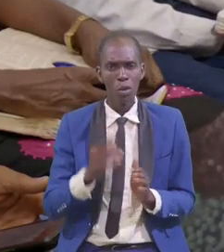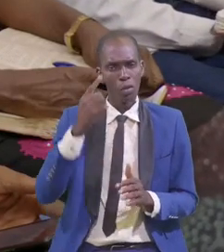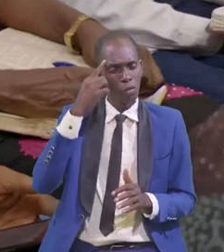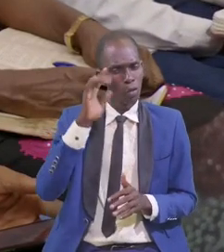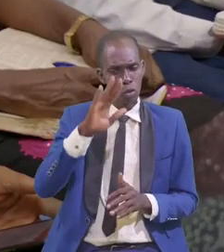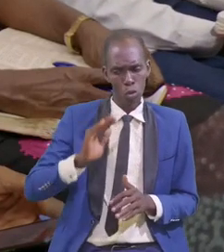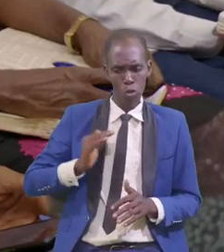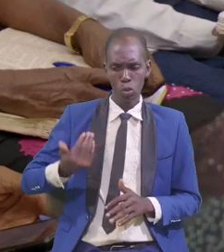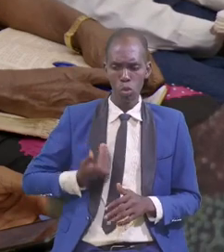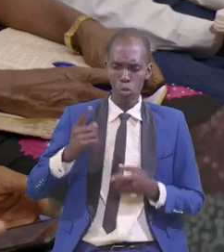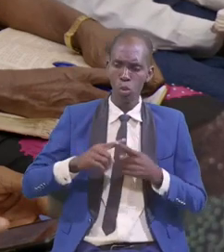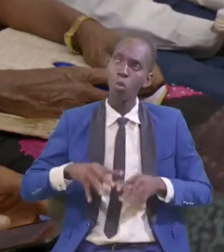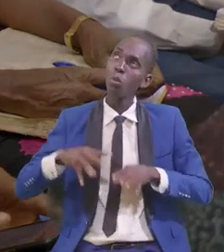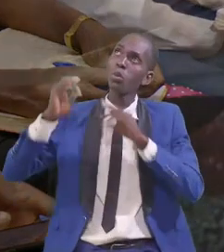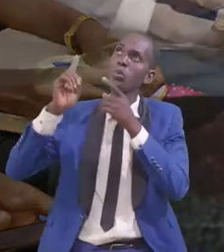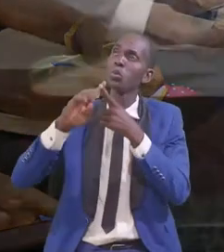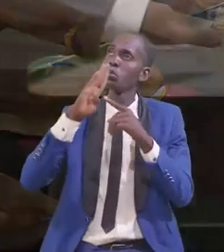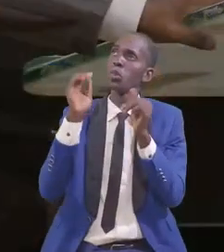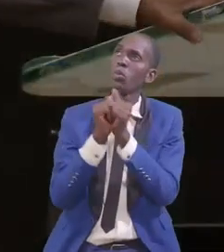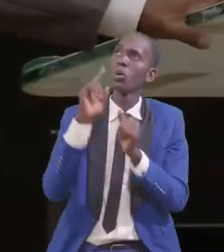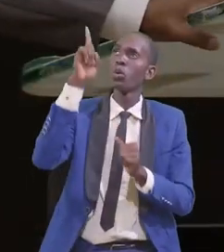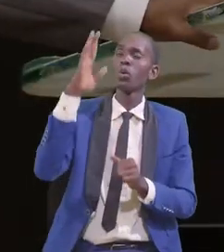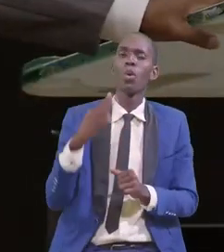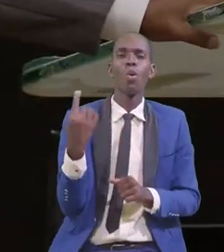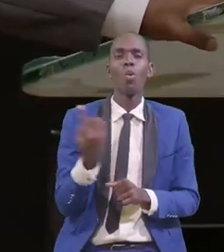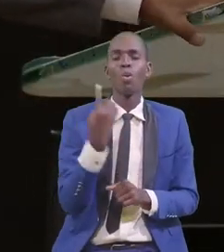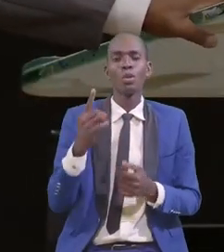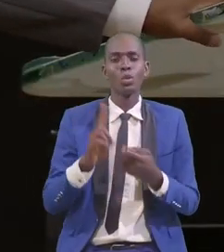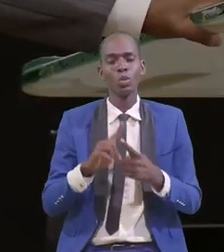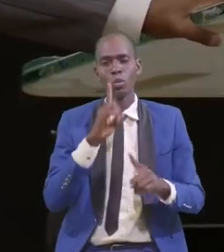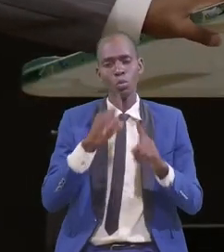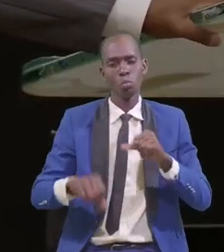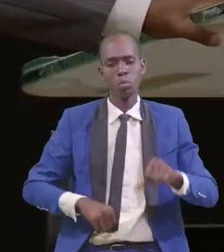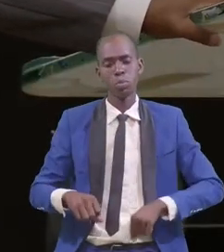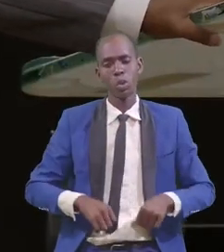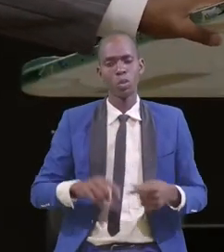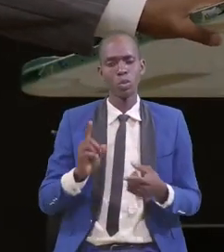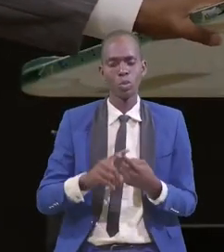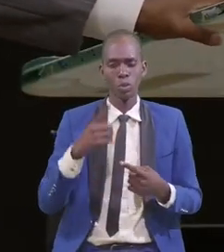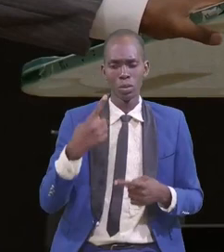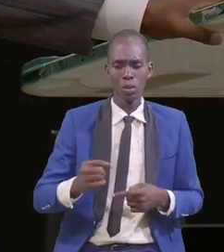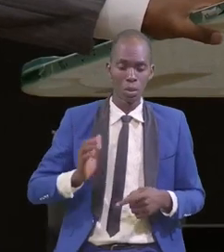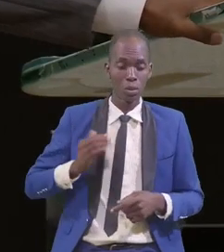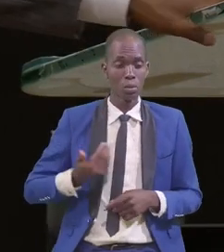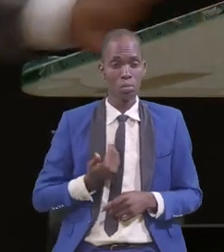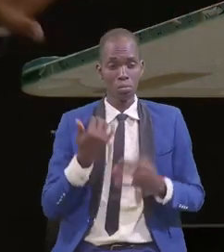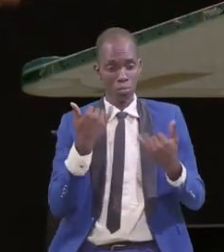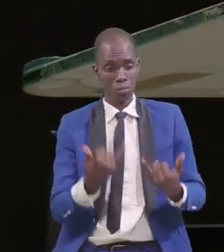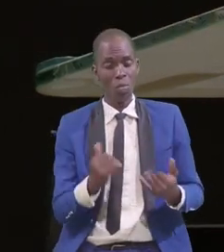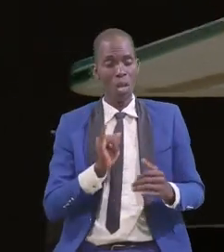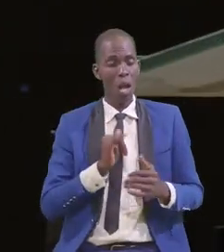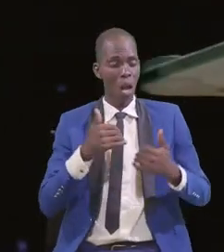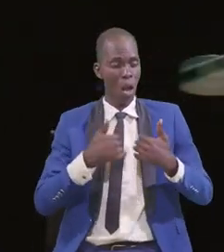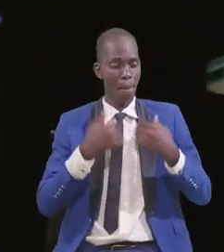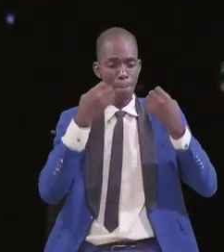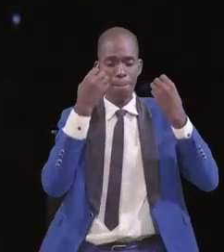in eternity. All he could say to the soul, I have these material things. Now look at what he said.